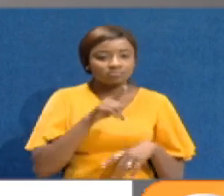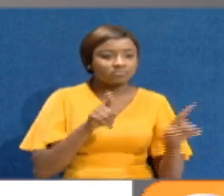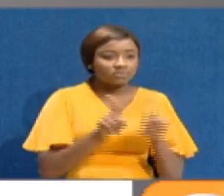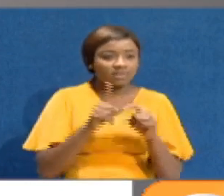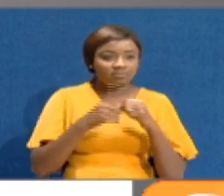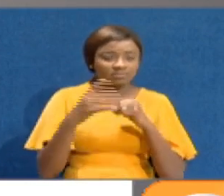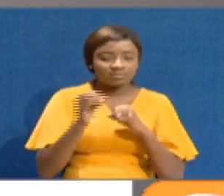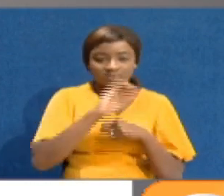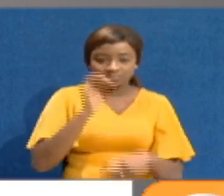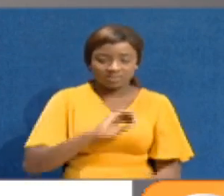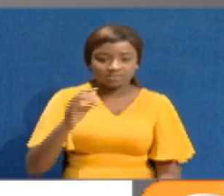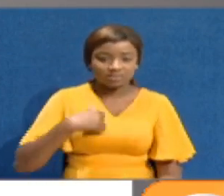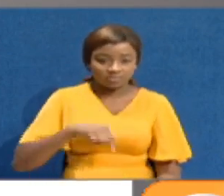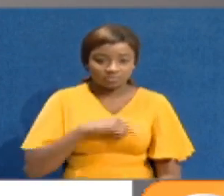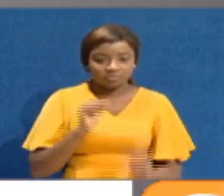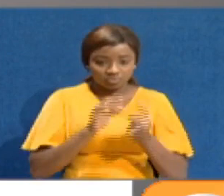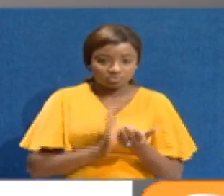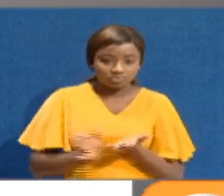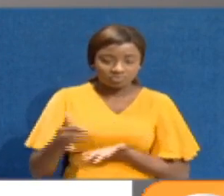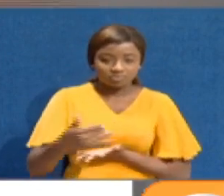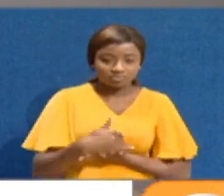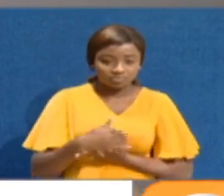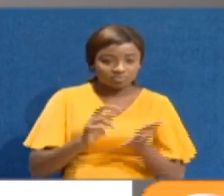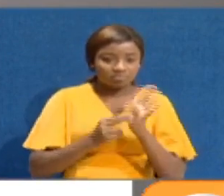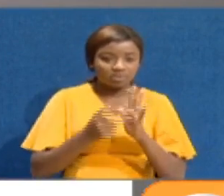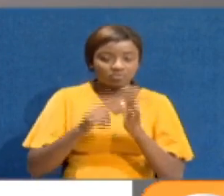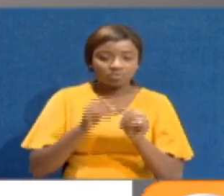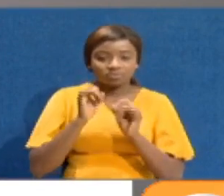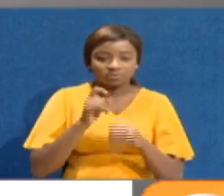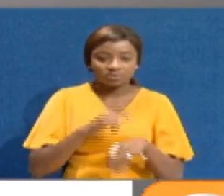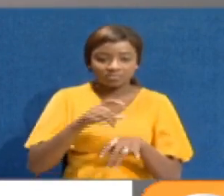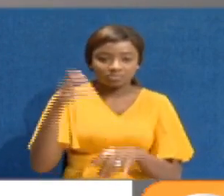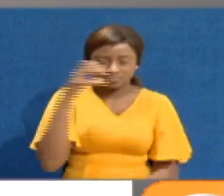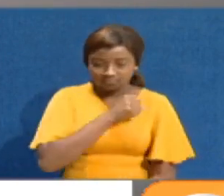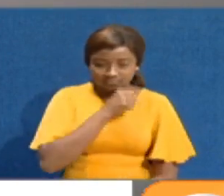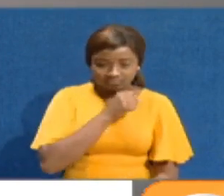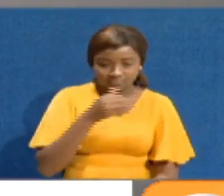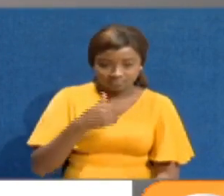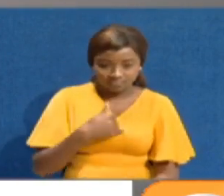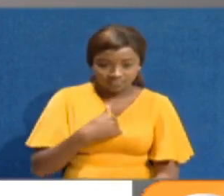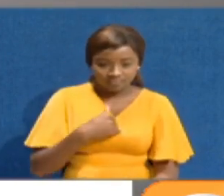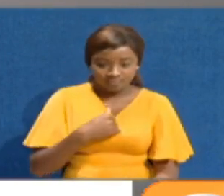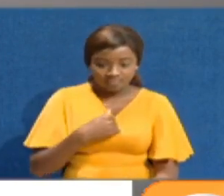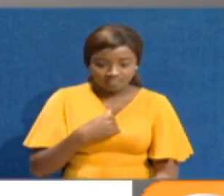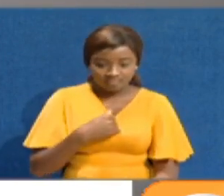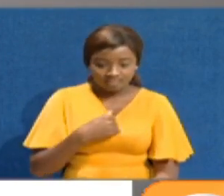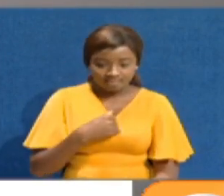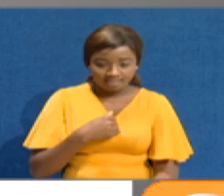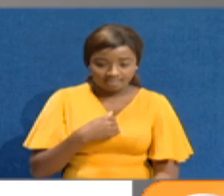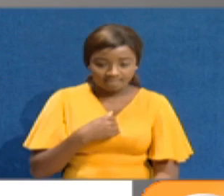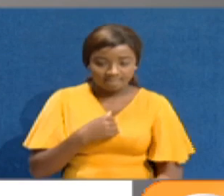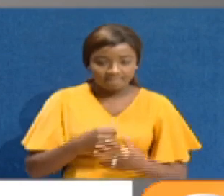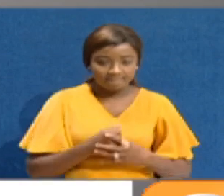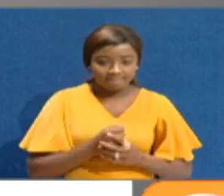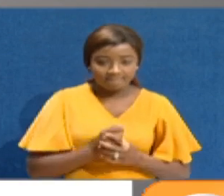60% of the revenue that we are likely to collect. So once you have a deficit of that size, the deficit for the coming financial year, which